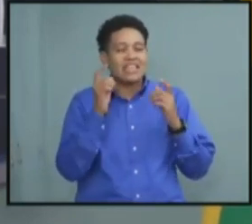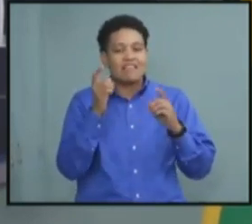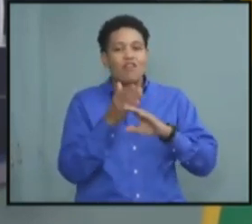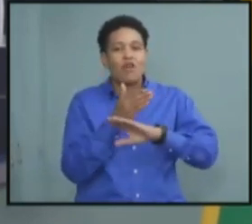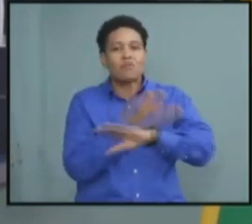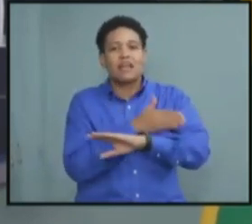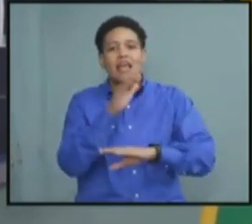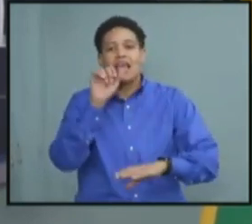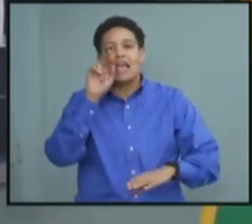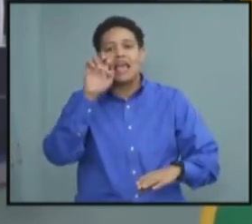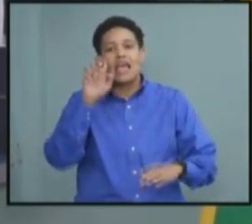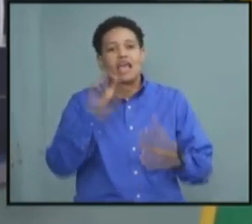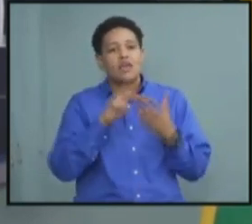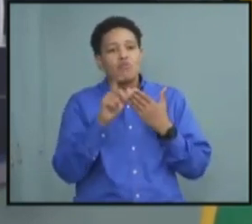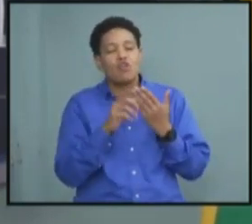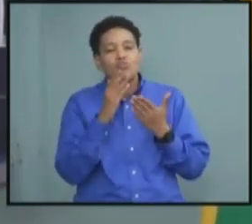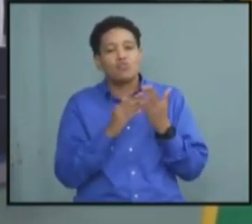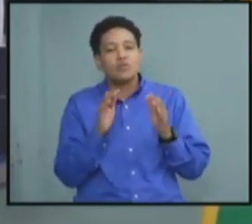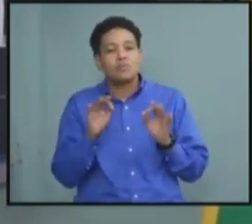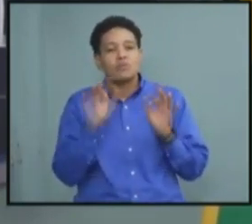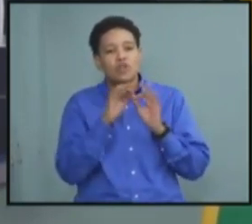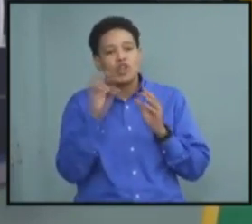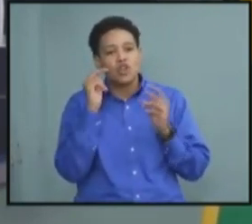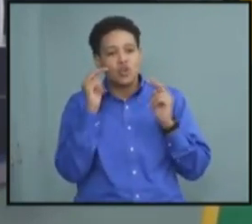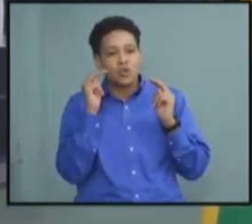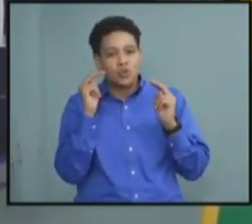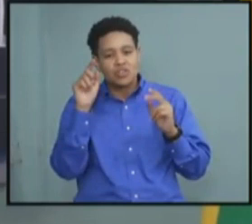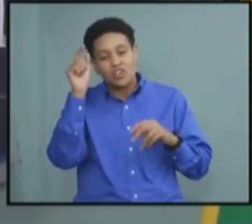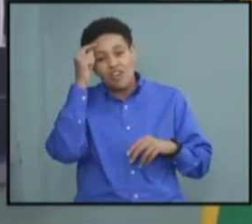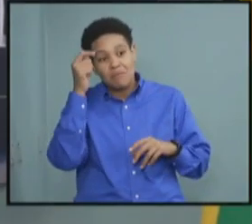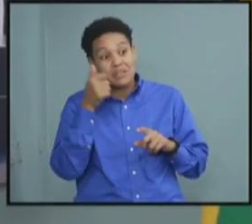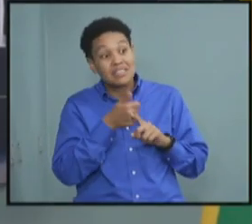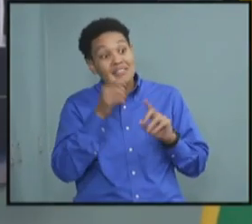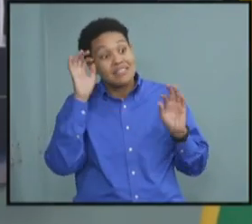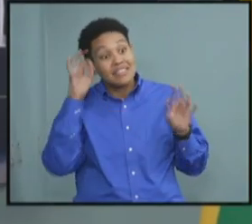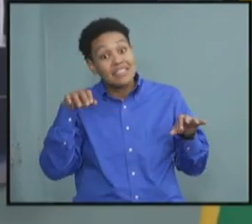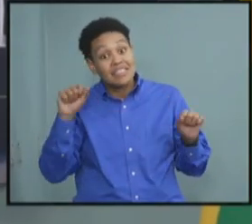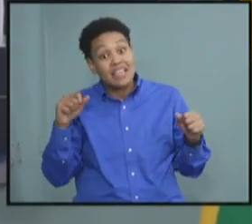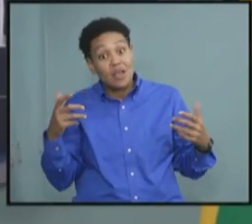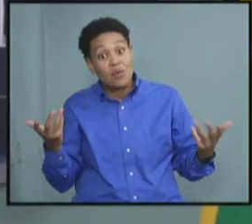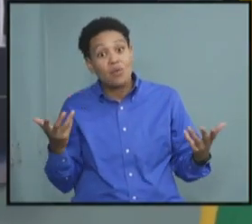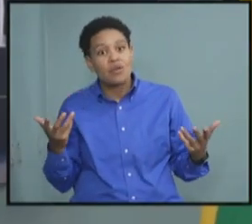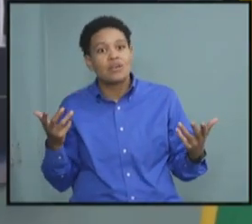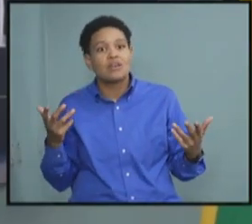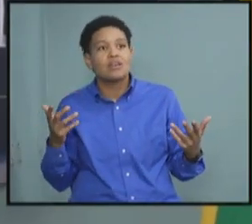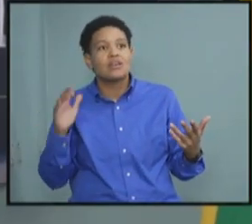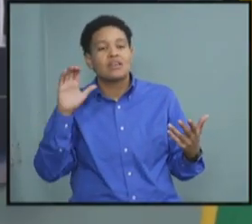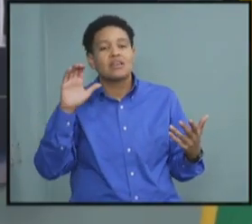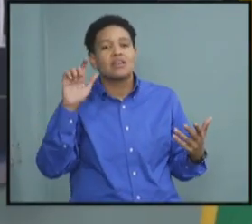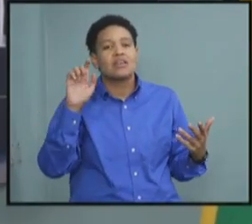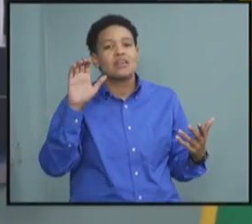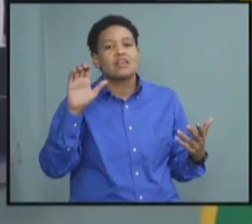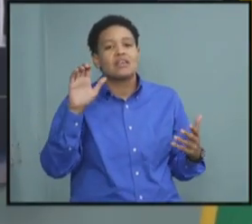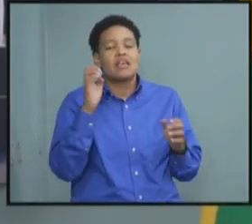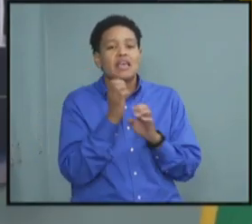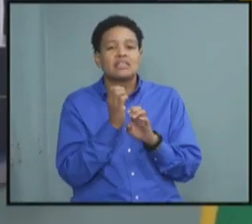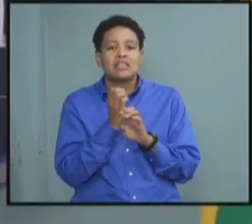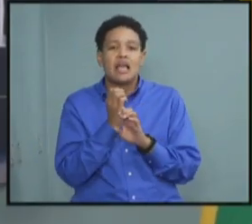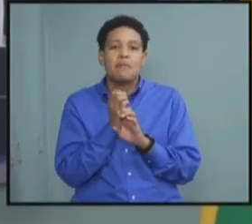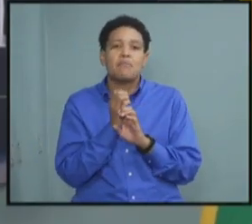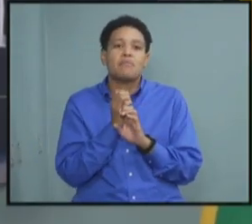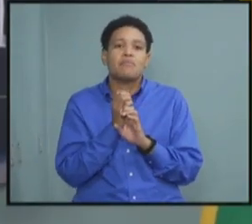So the important news is that the government has decided that the CXC, CSEC